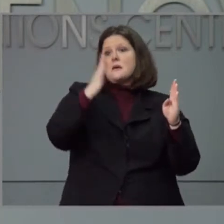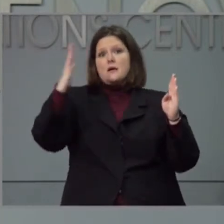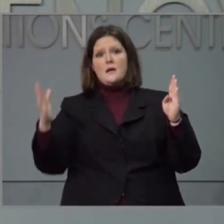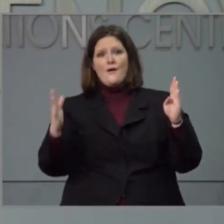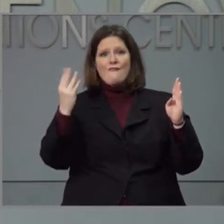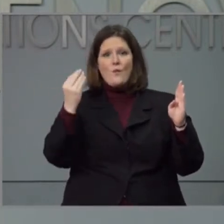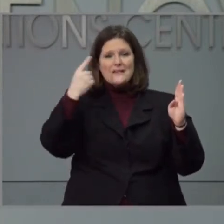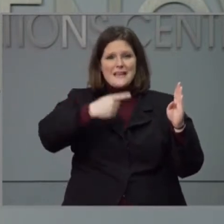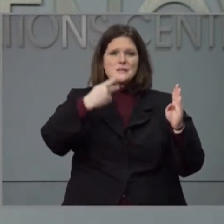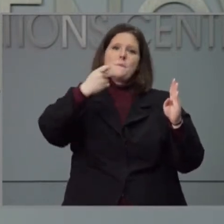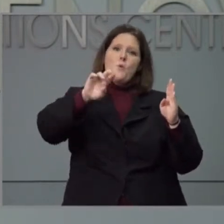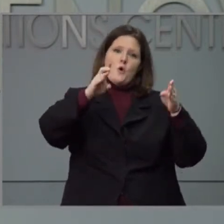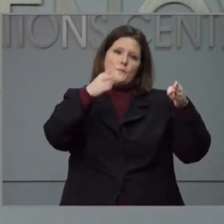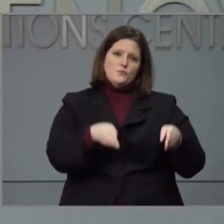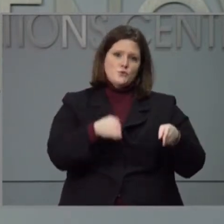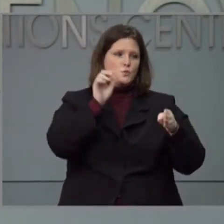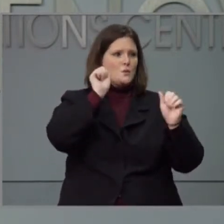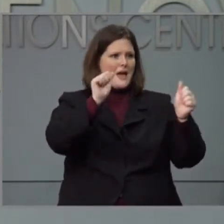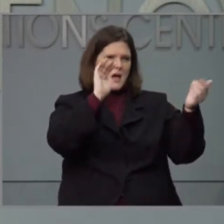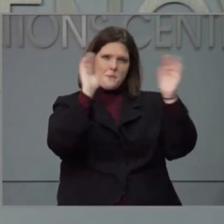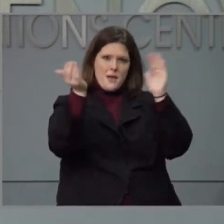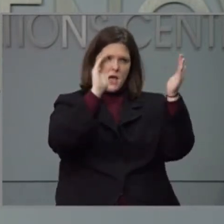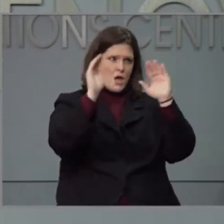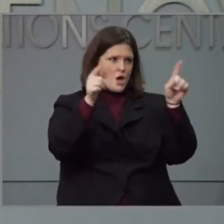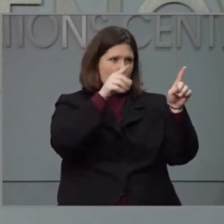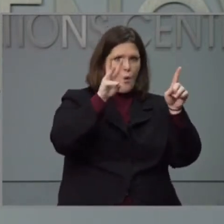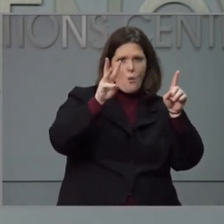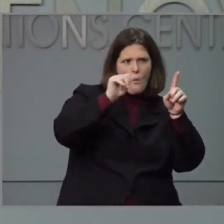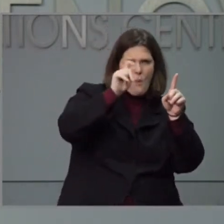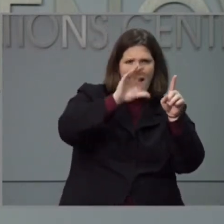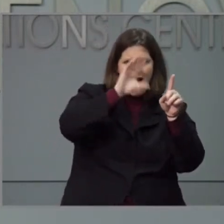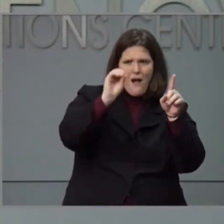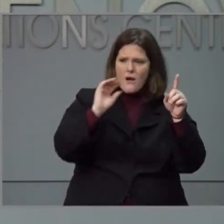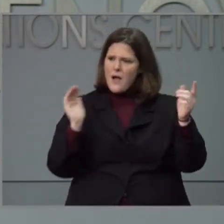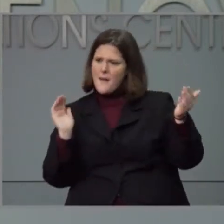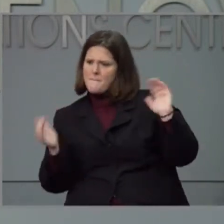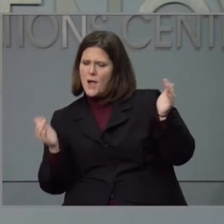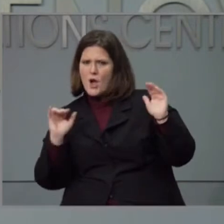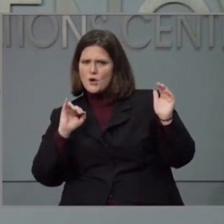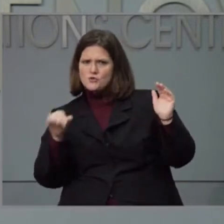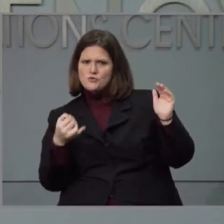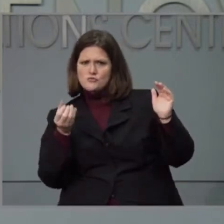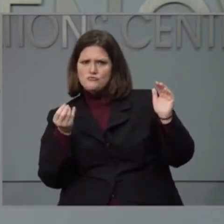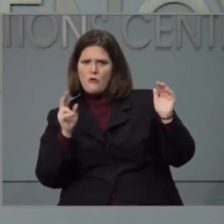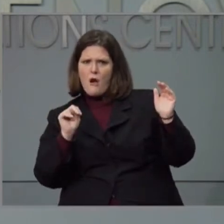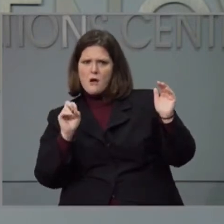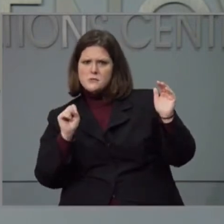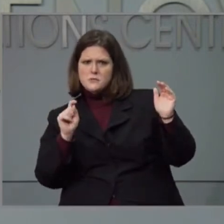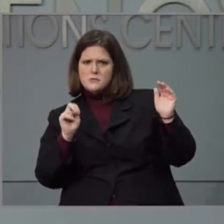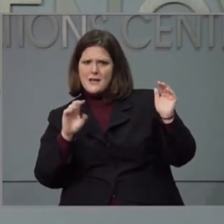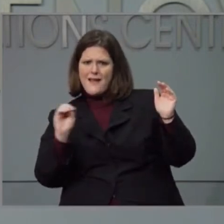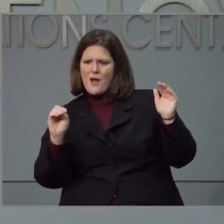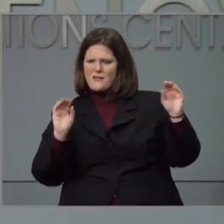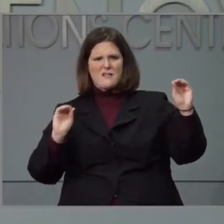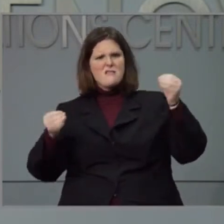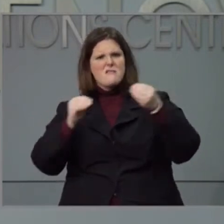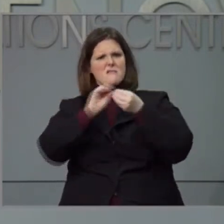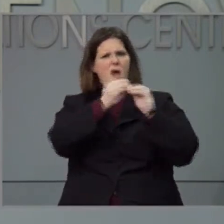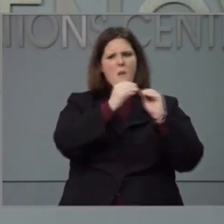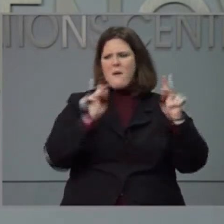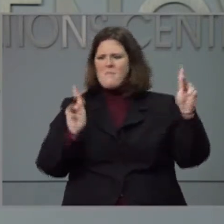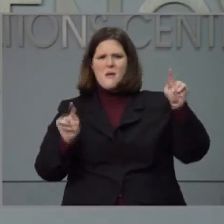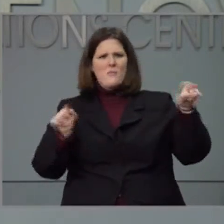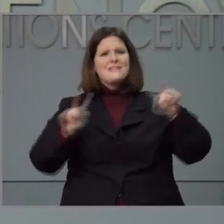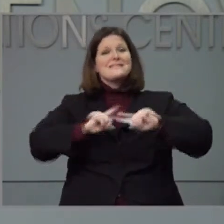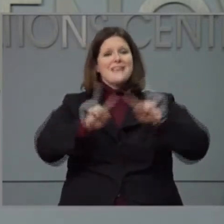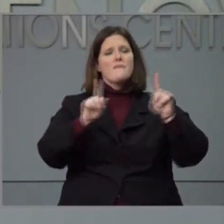per capita, meaning it allows you to compare Wake County to Johnston County, even though different numbers of people live there. And so you can look at that